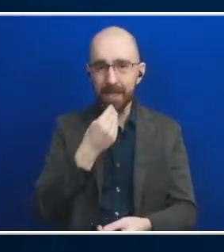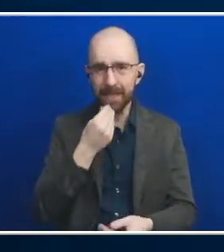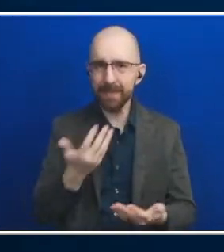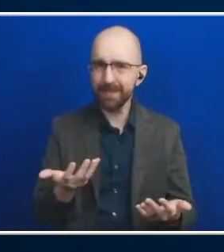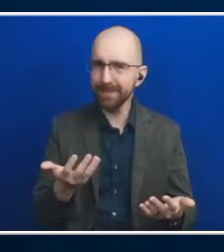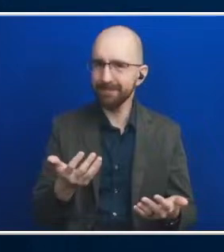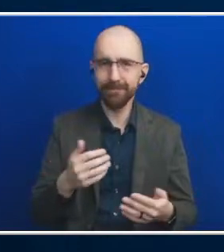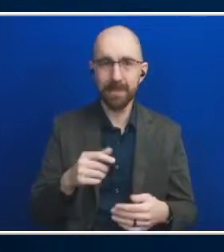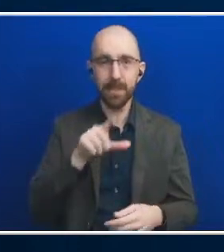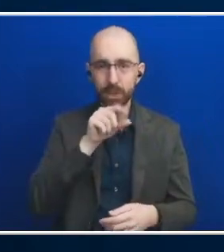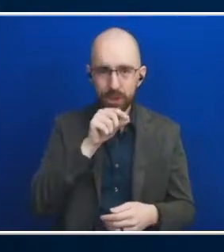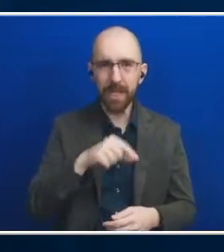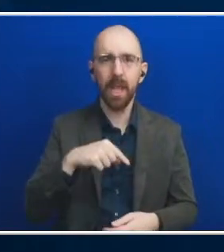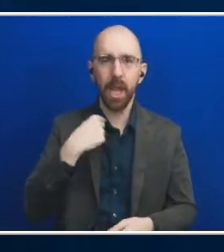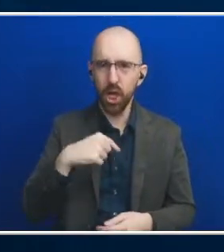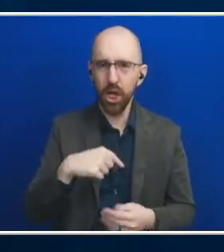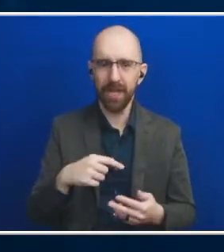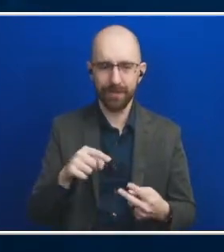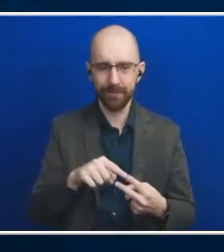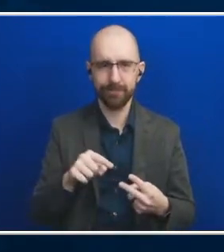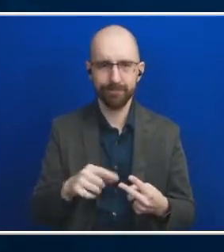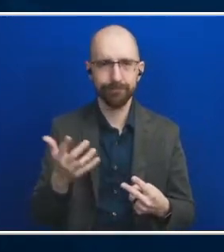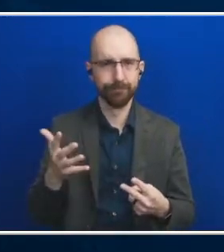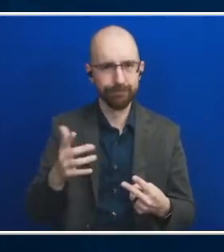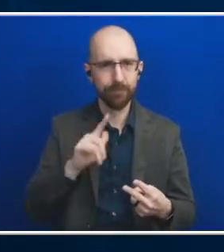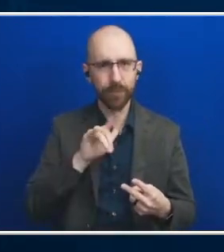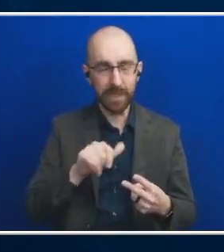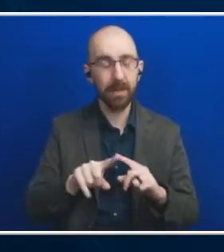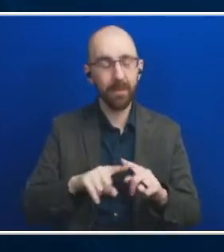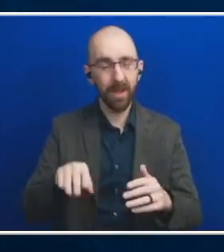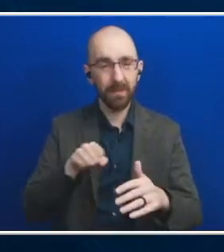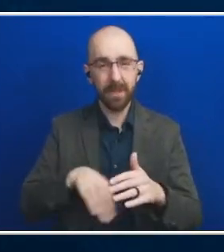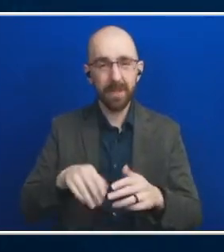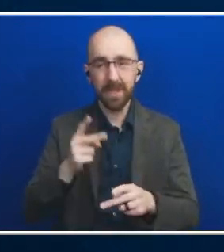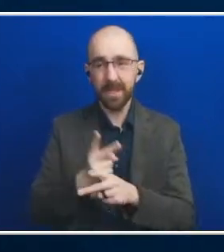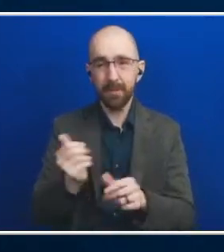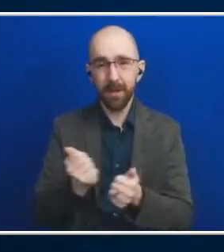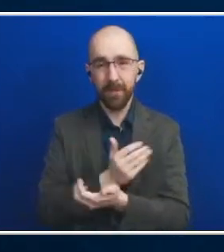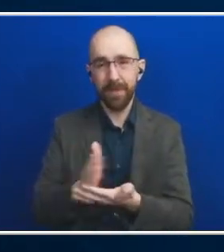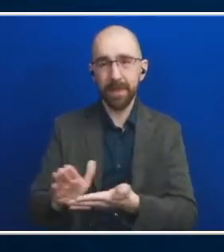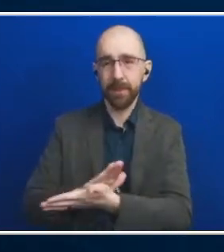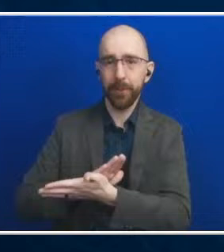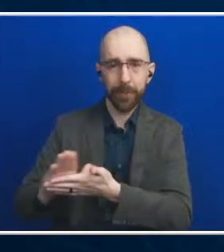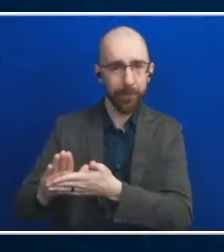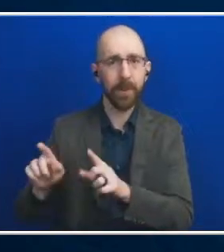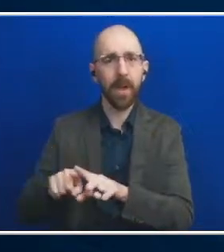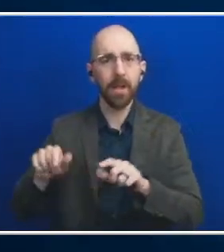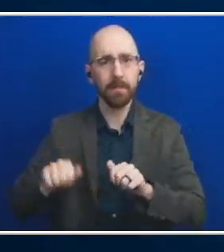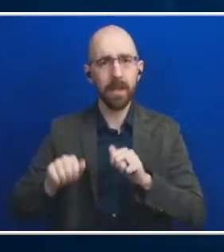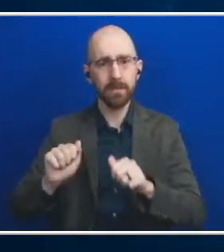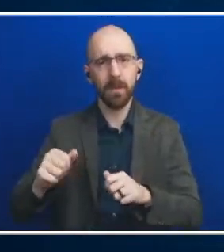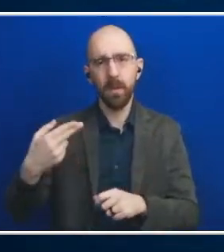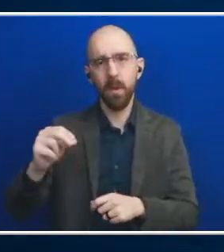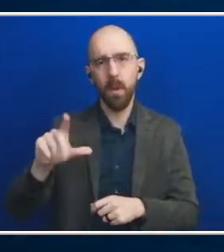turkey. But basically, just trying to keep everything as clean as possible and as holistic and natural as